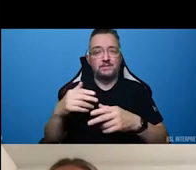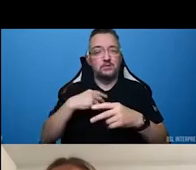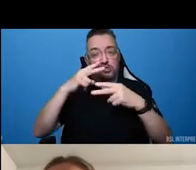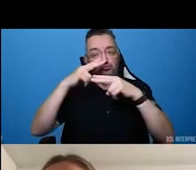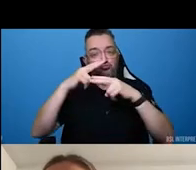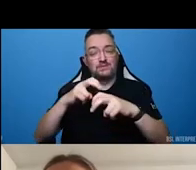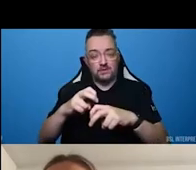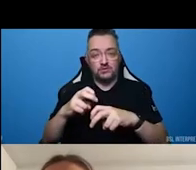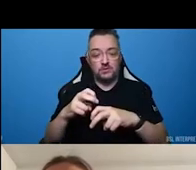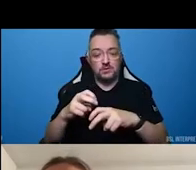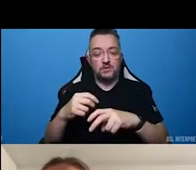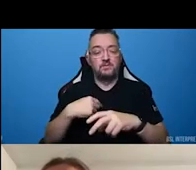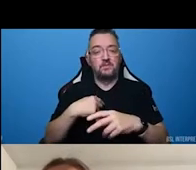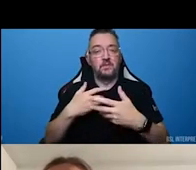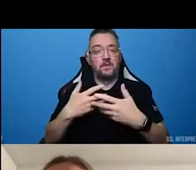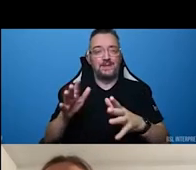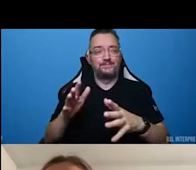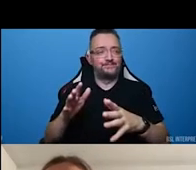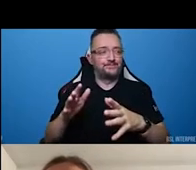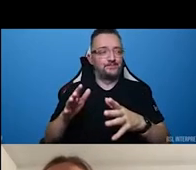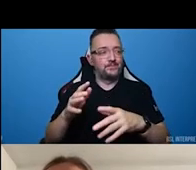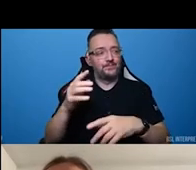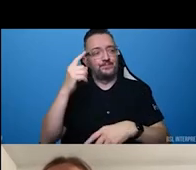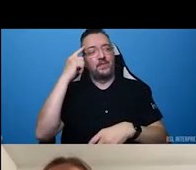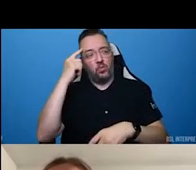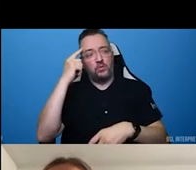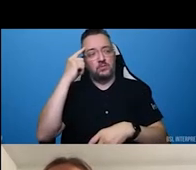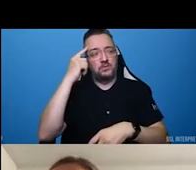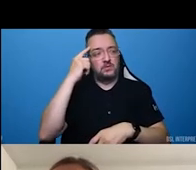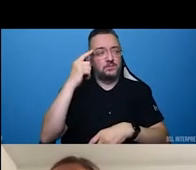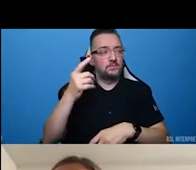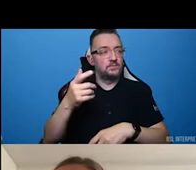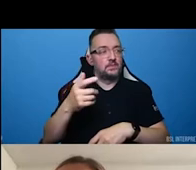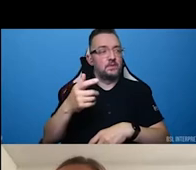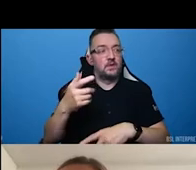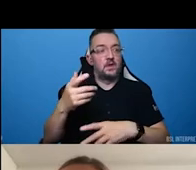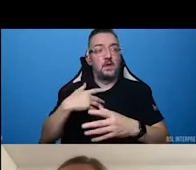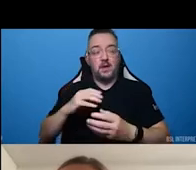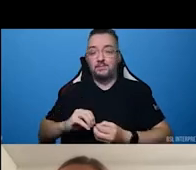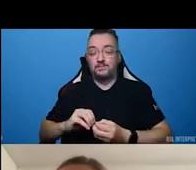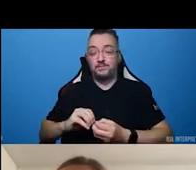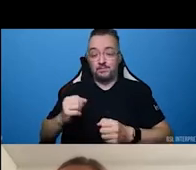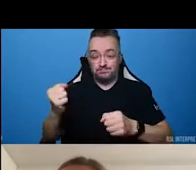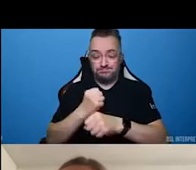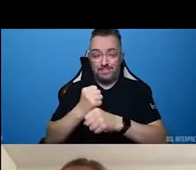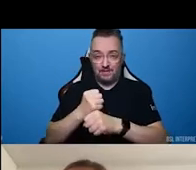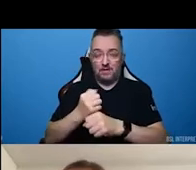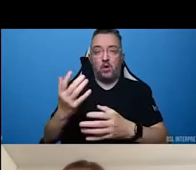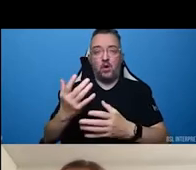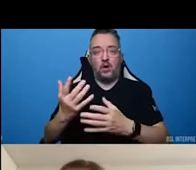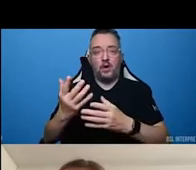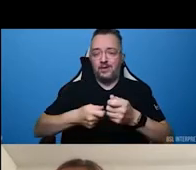we kind of latched on to the argument that the production and dissemination of information is